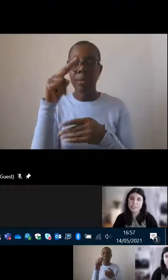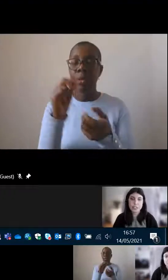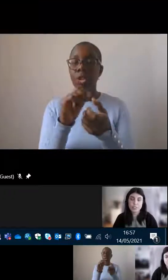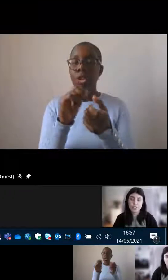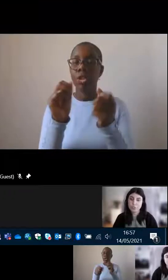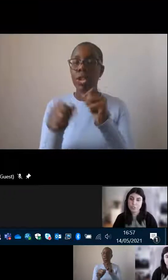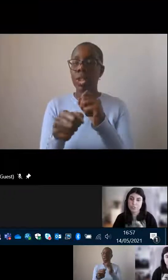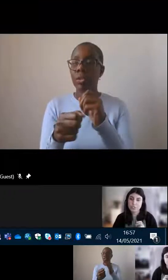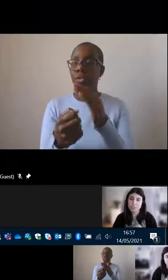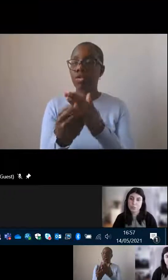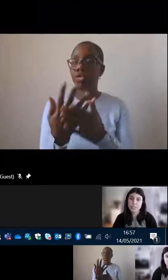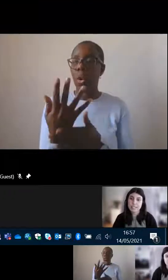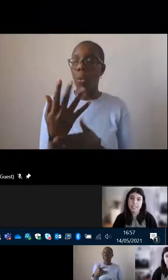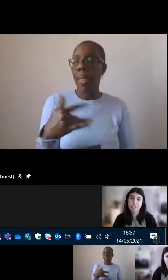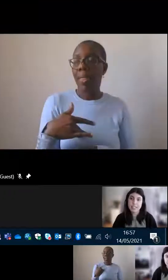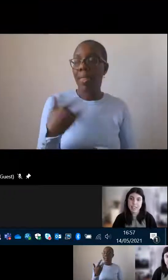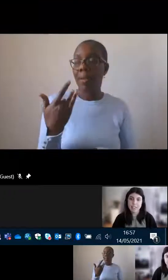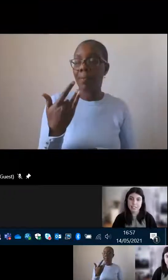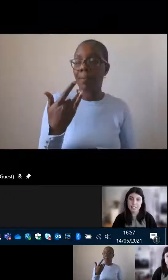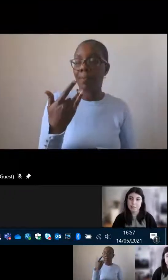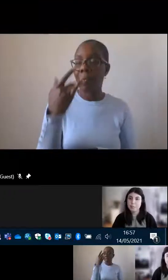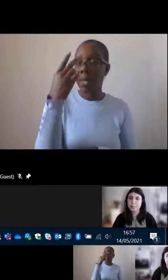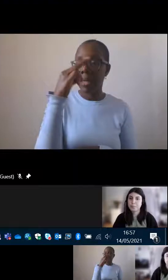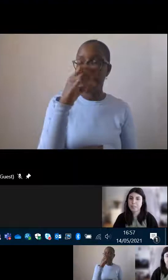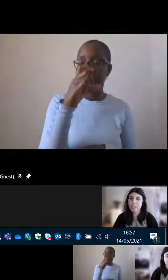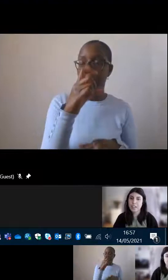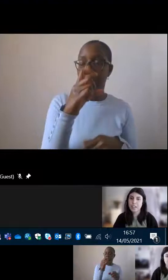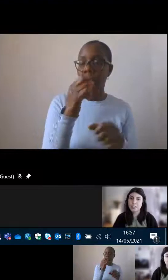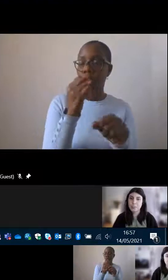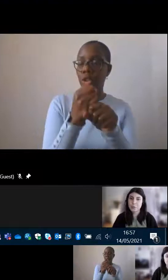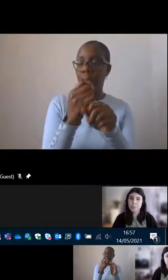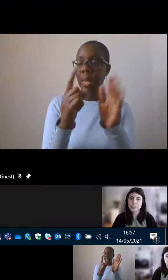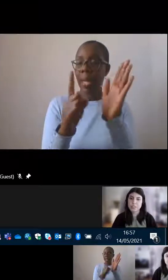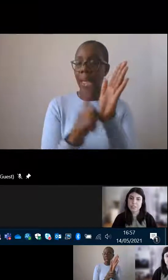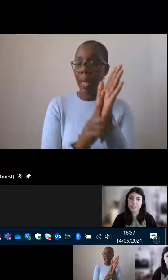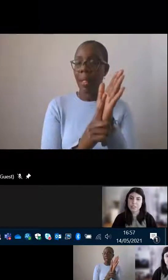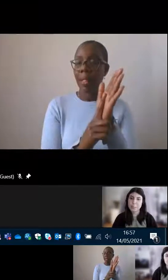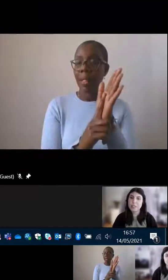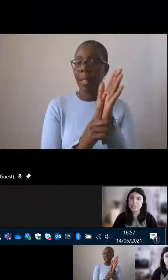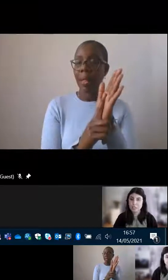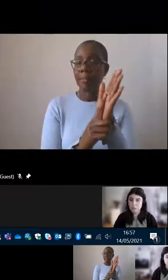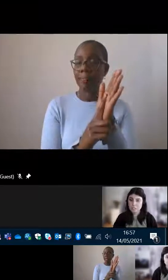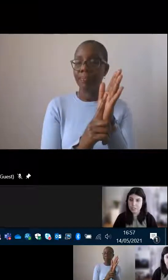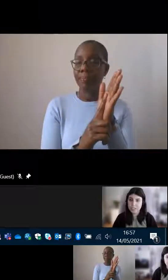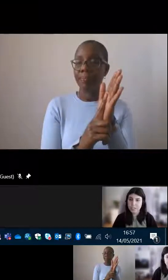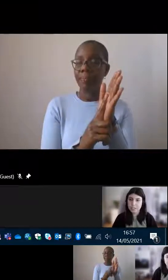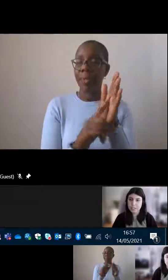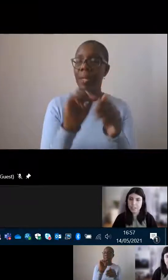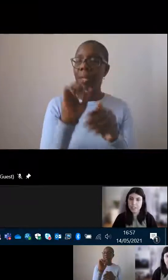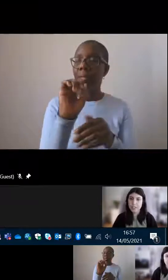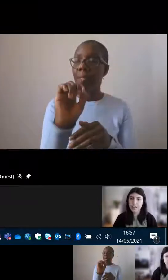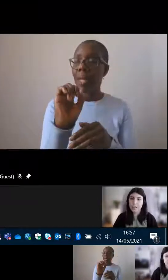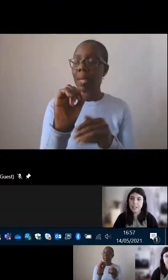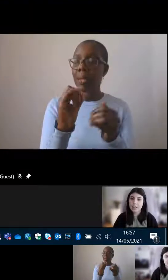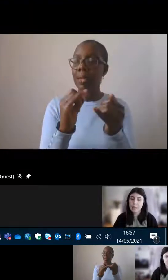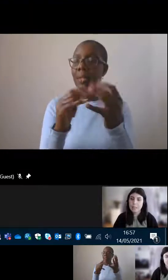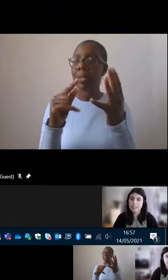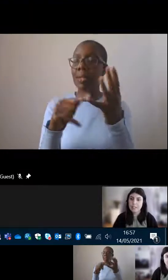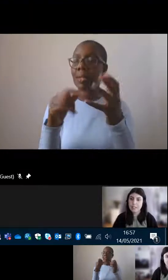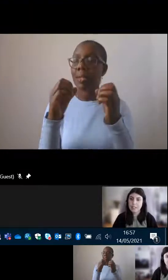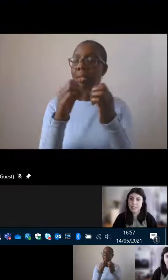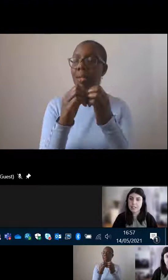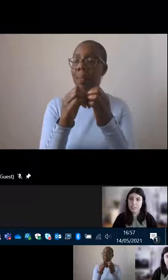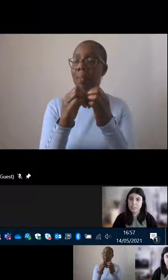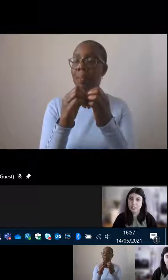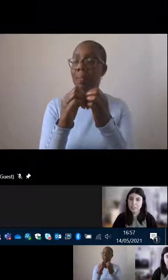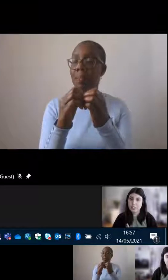it's often shortened to CGL. And they are a substance misuse service. They're